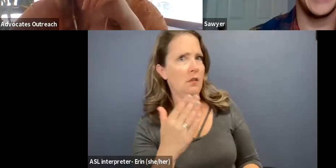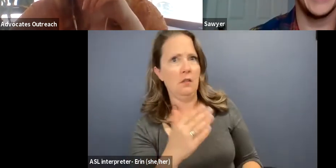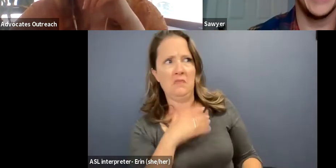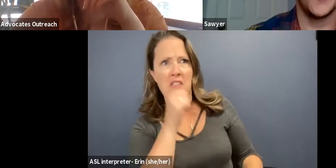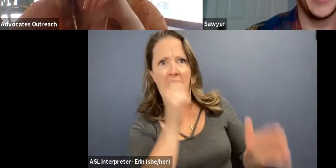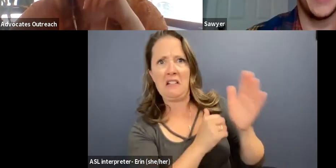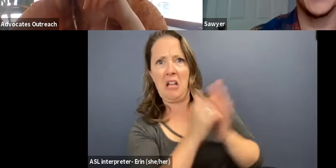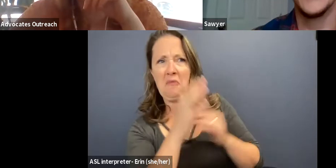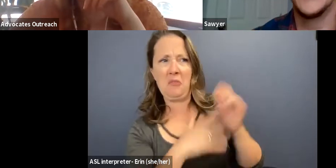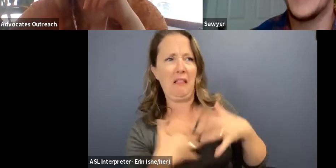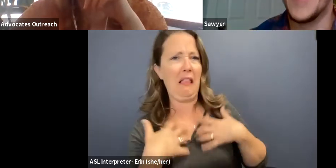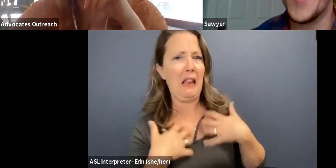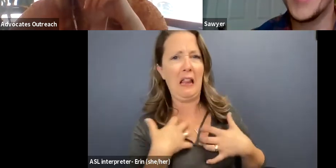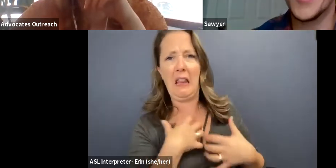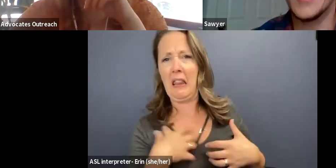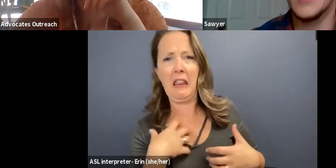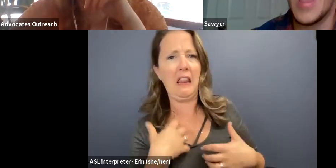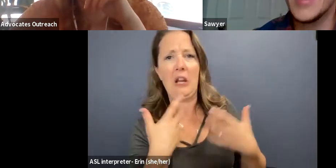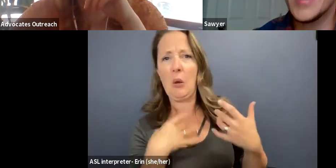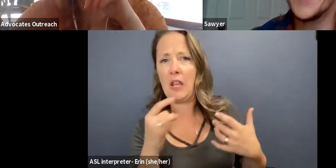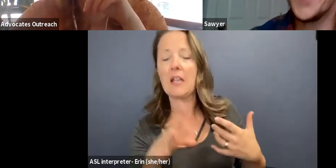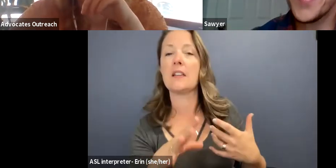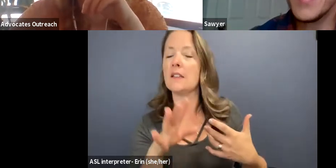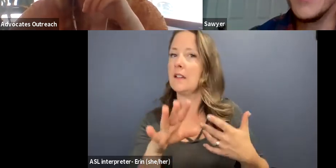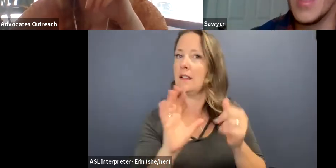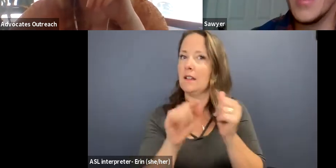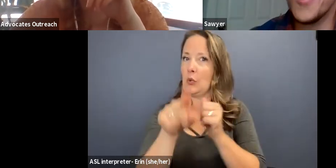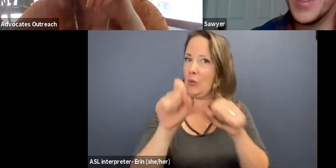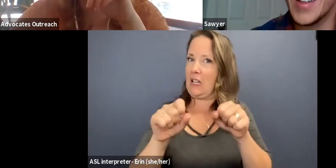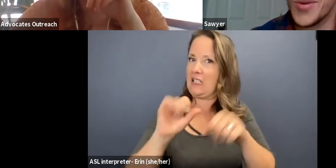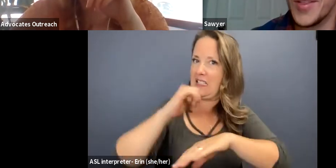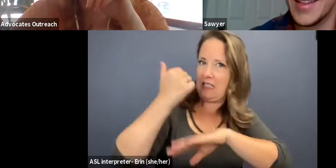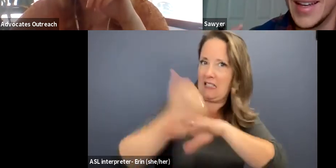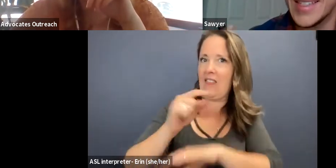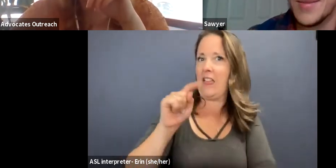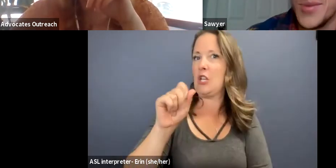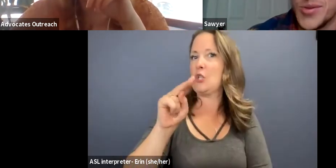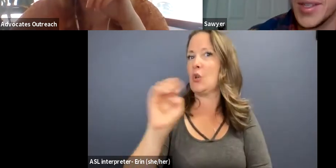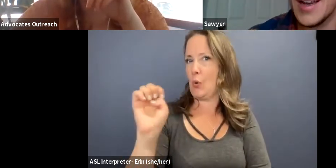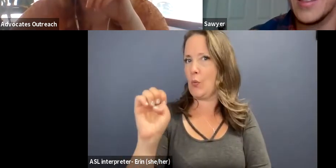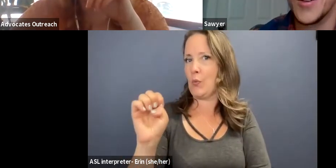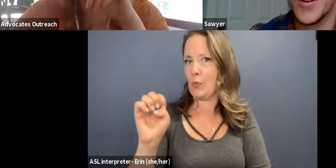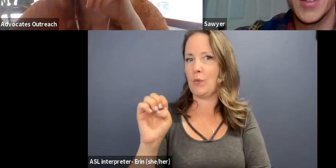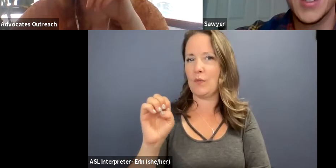to our next talking tip, which is it's about the music, not the lyrics.